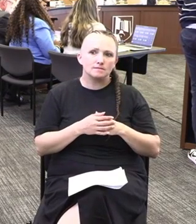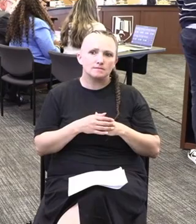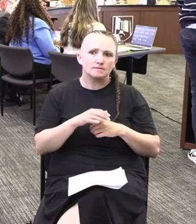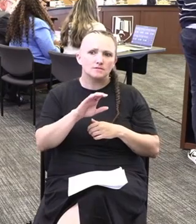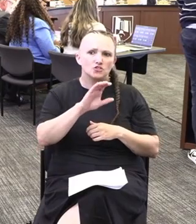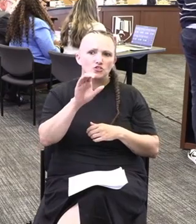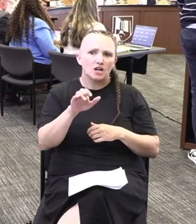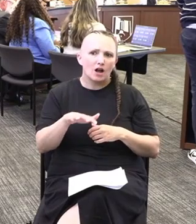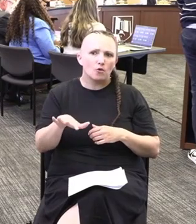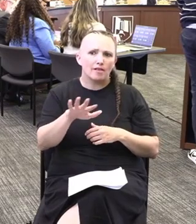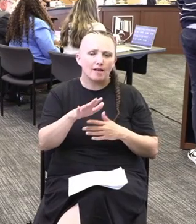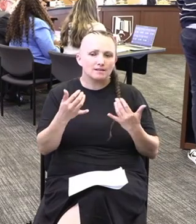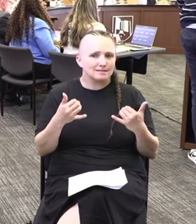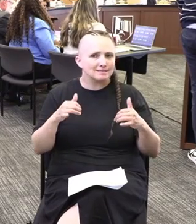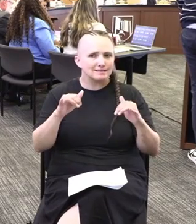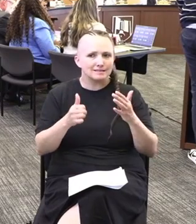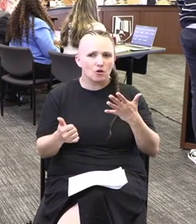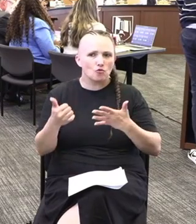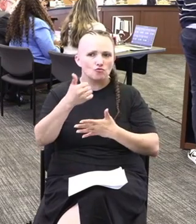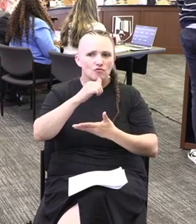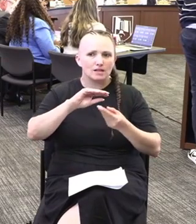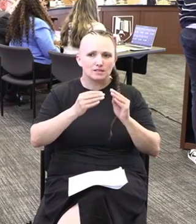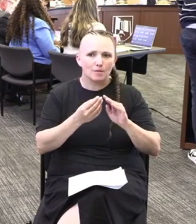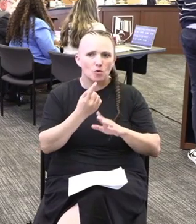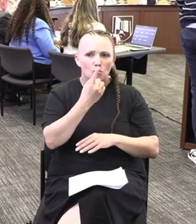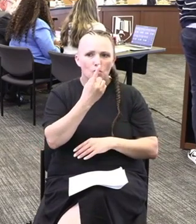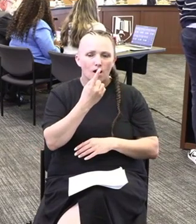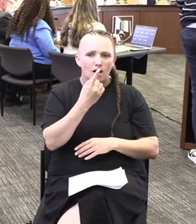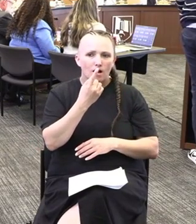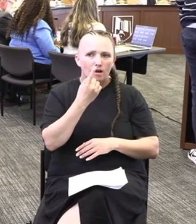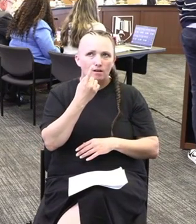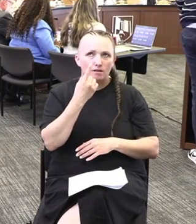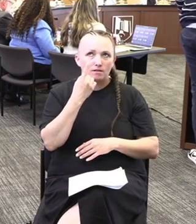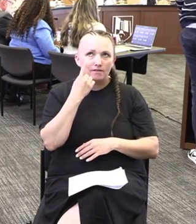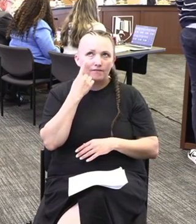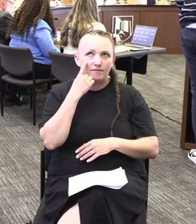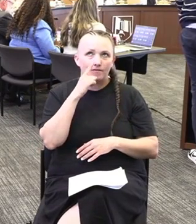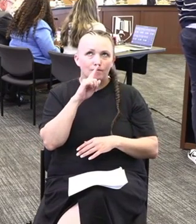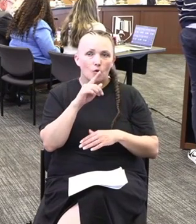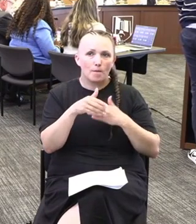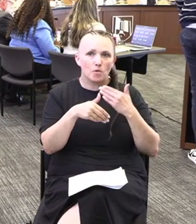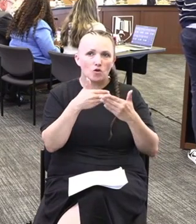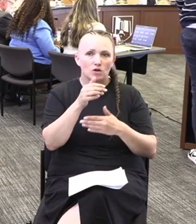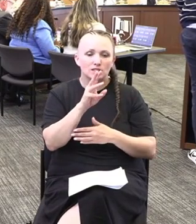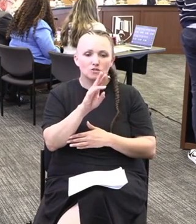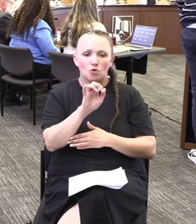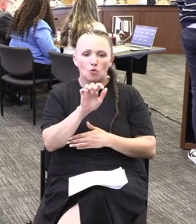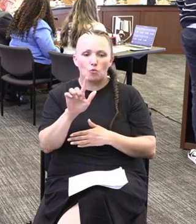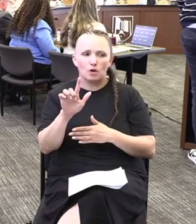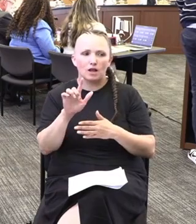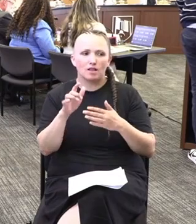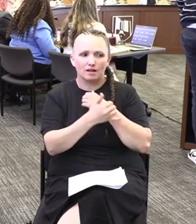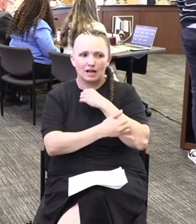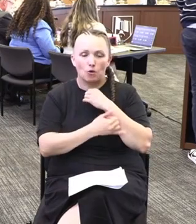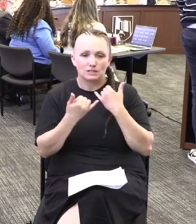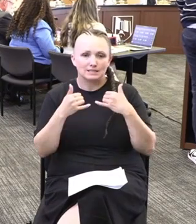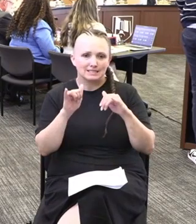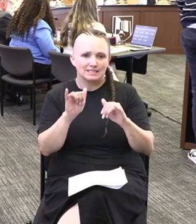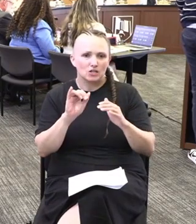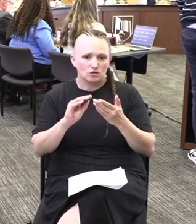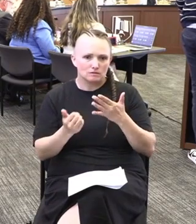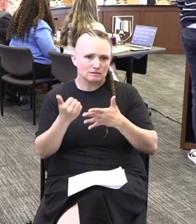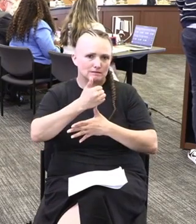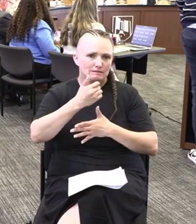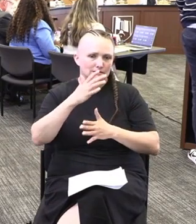is still ranked #1 in project recruitment. Will County is still #1 in job creation. And